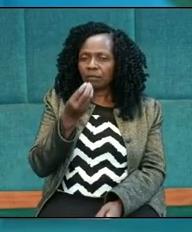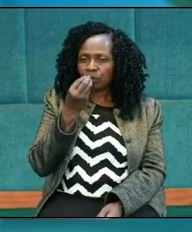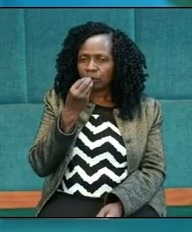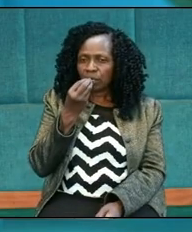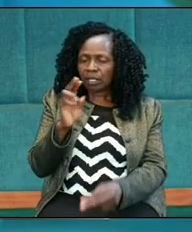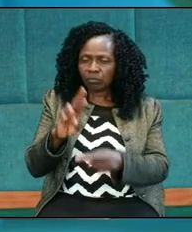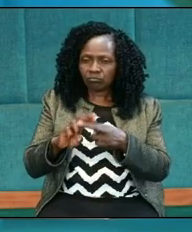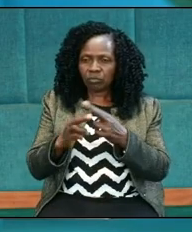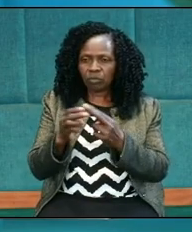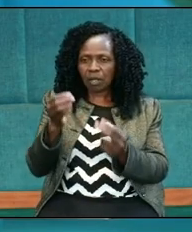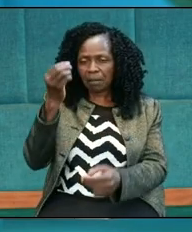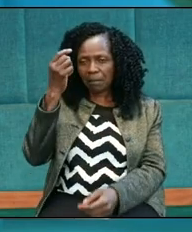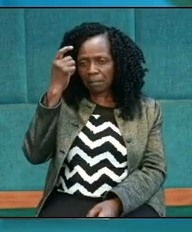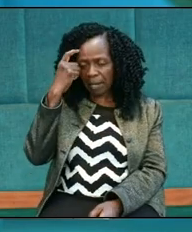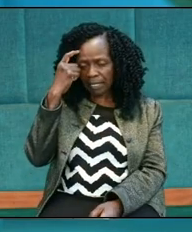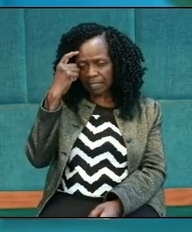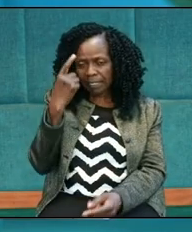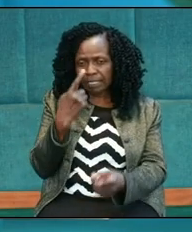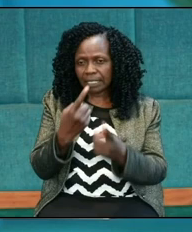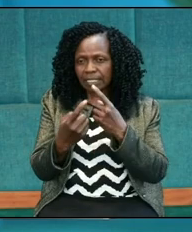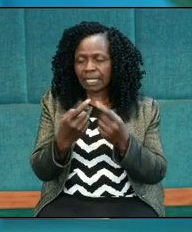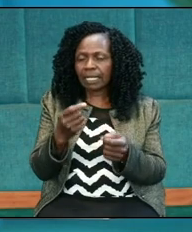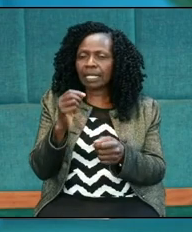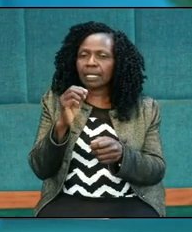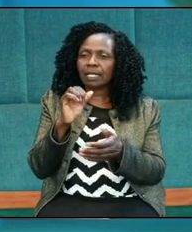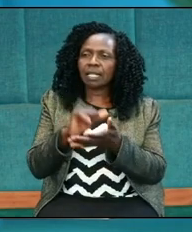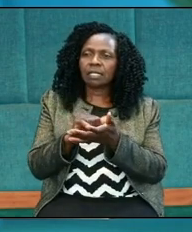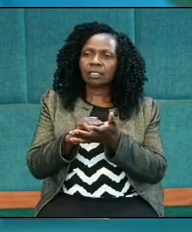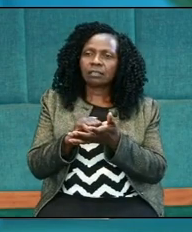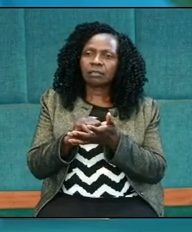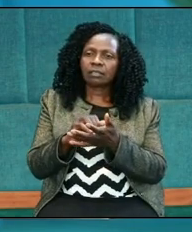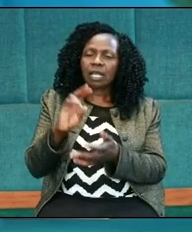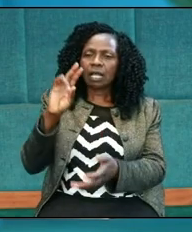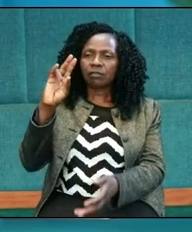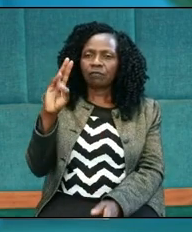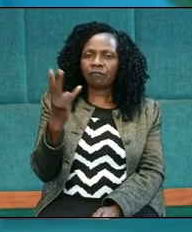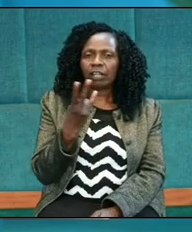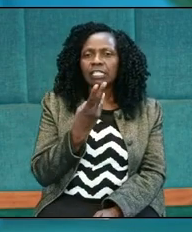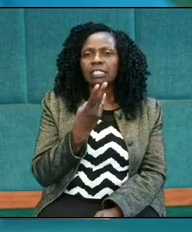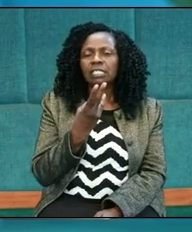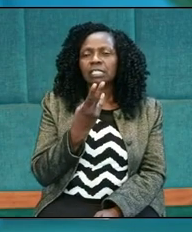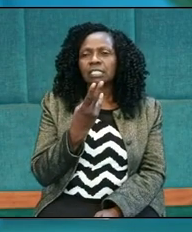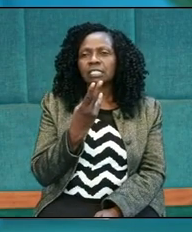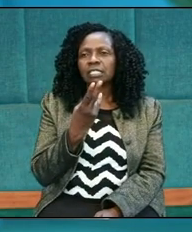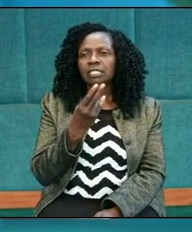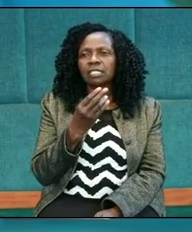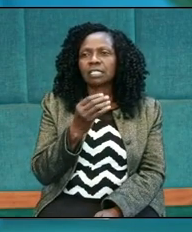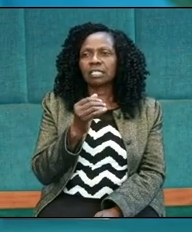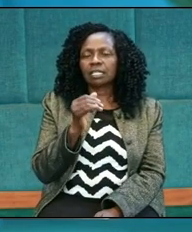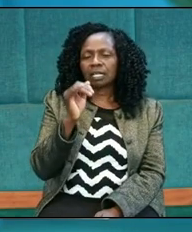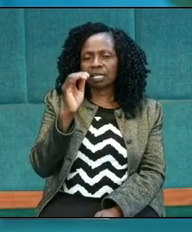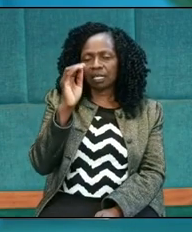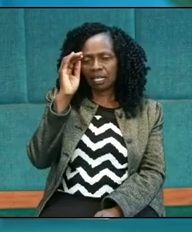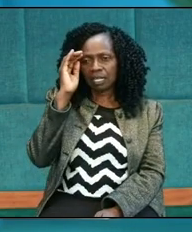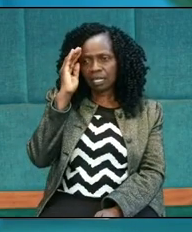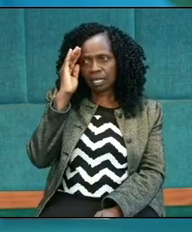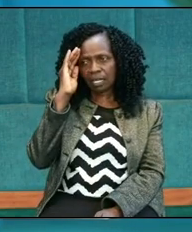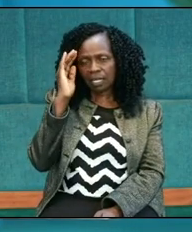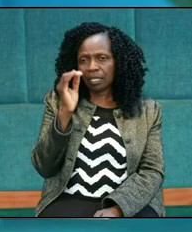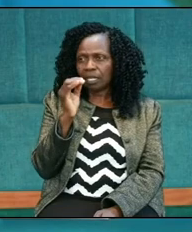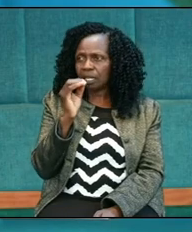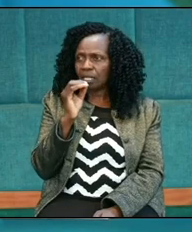minds. And they said that the Adventist, I didn't know how he knew that, but he's the one who told us